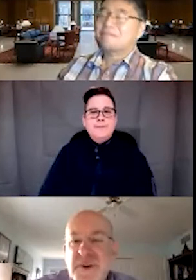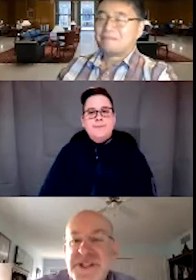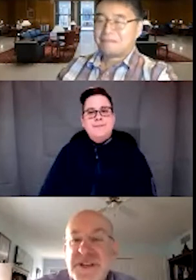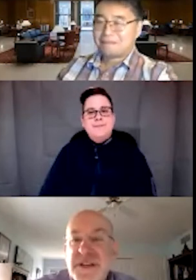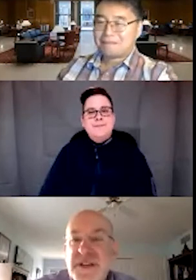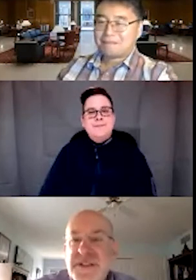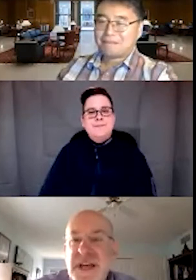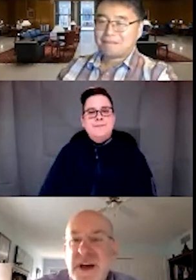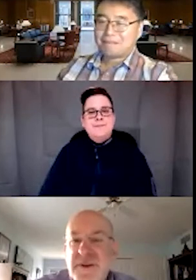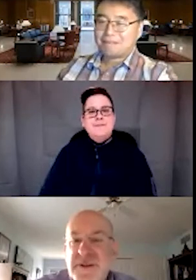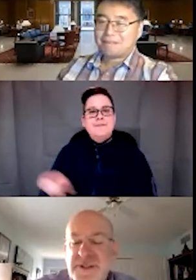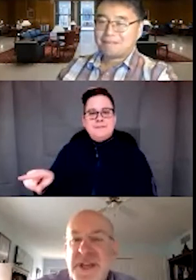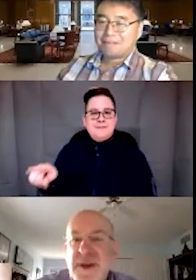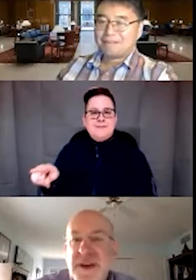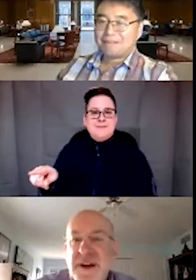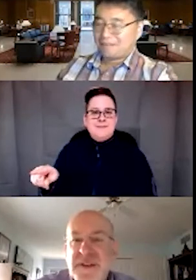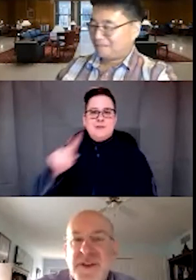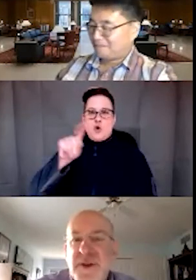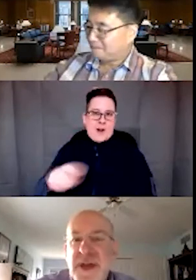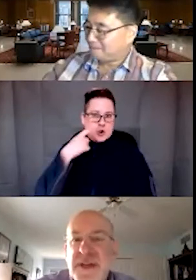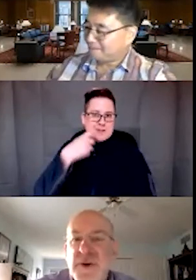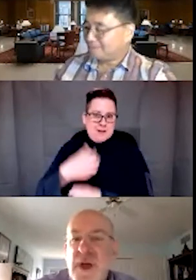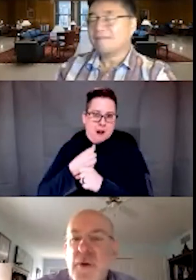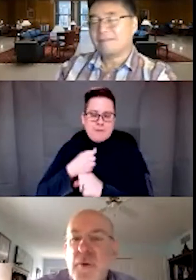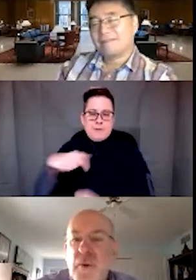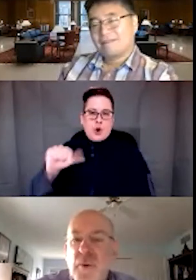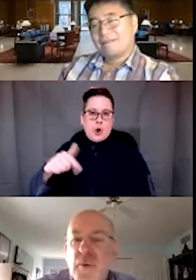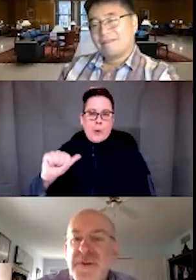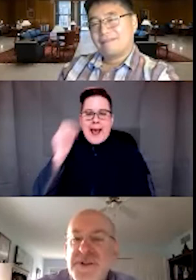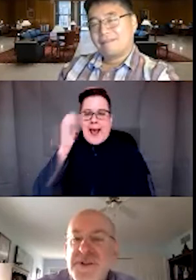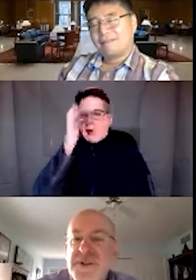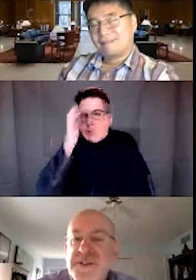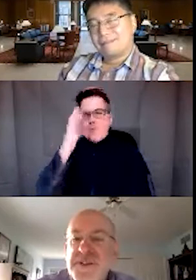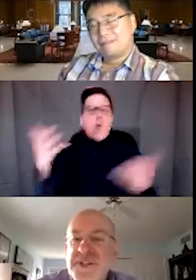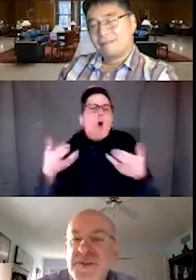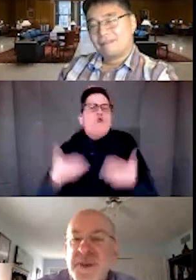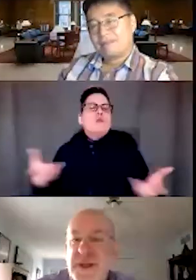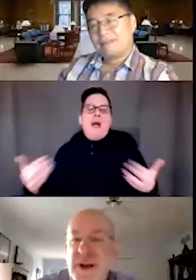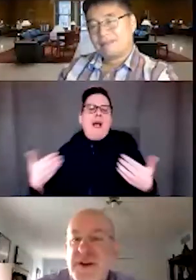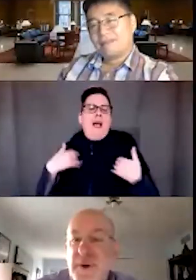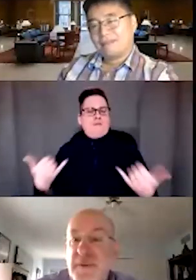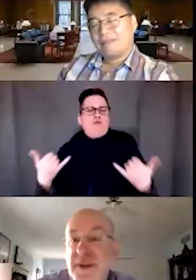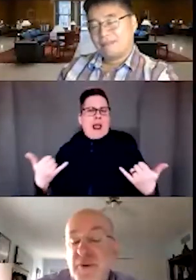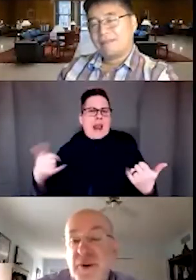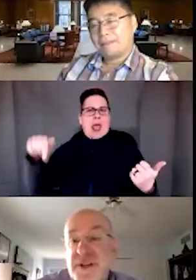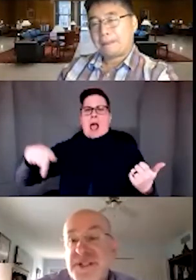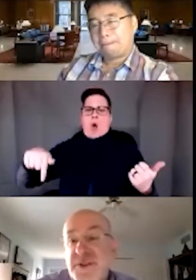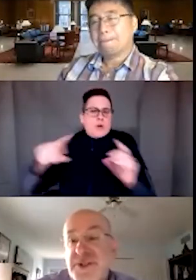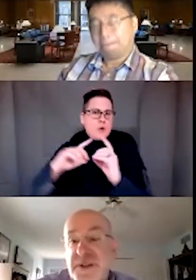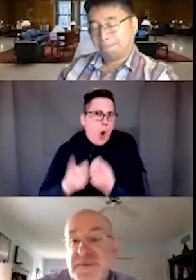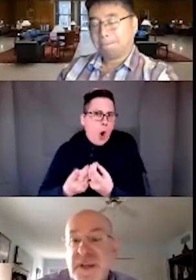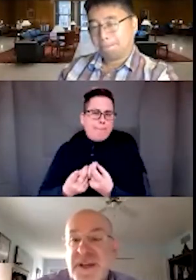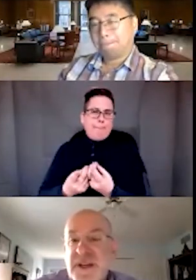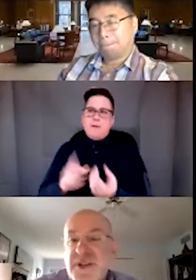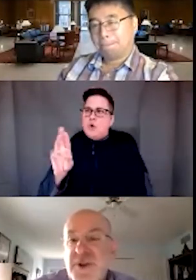this question is now just came in on the Q&A. So what resources exist within our department or